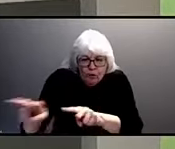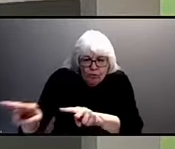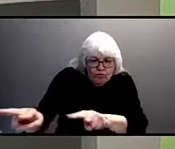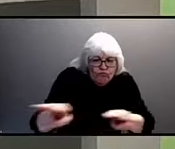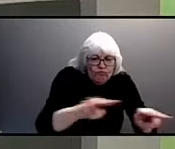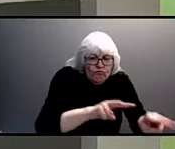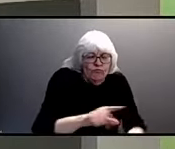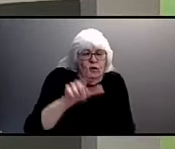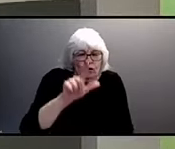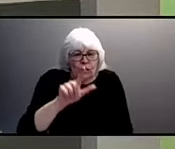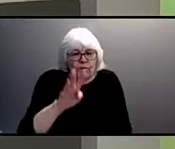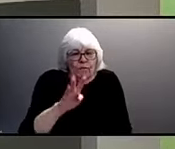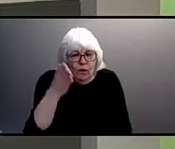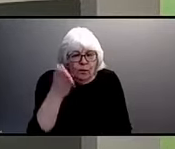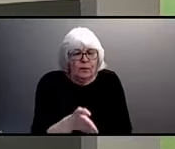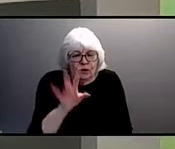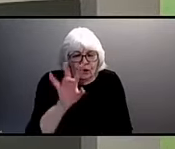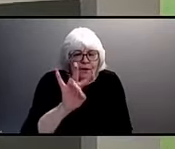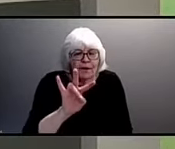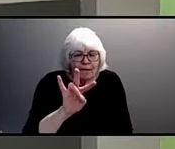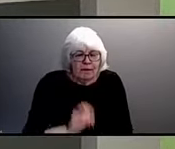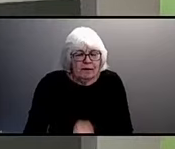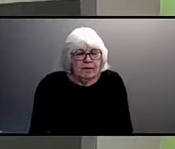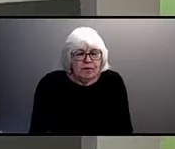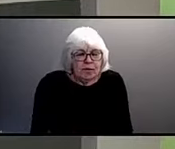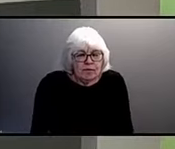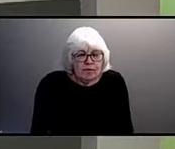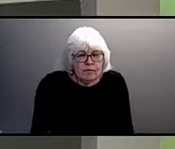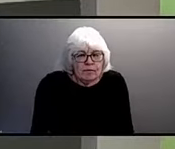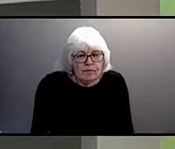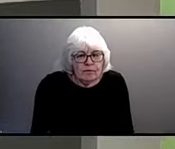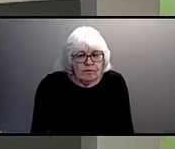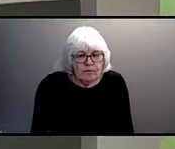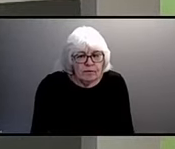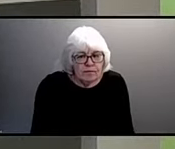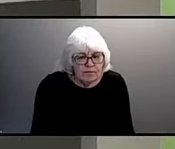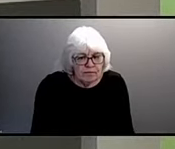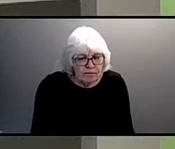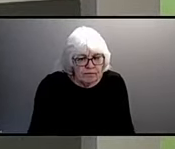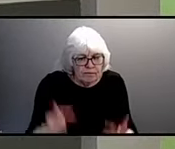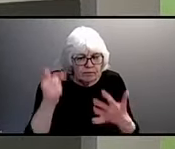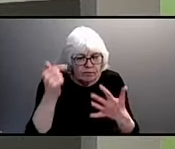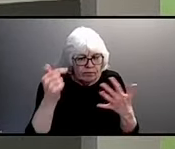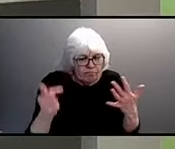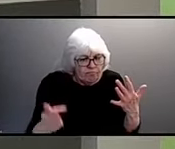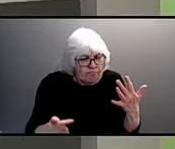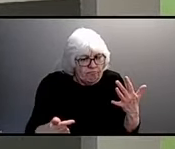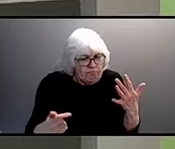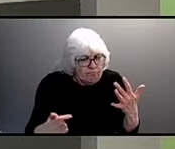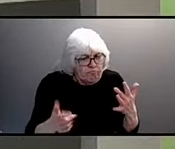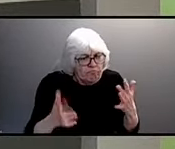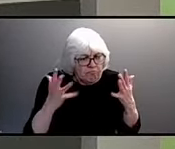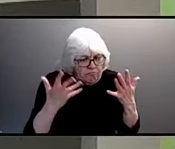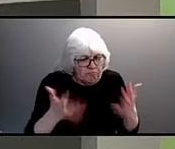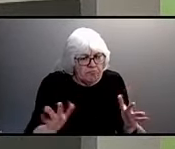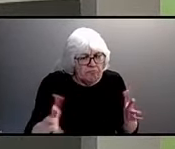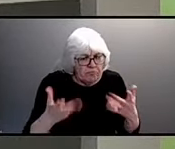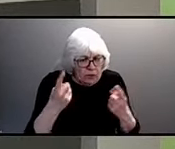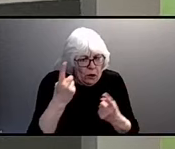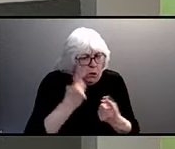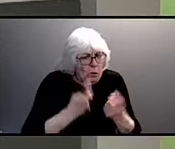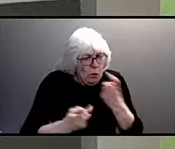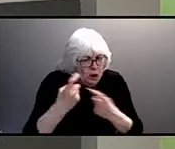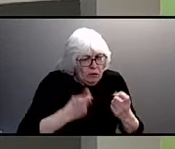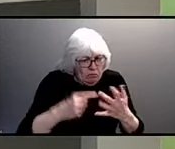Thank you, Erica. I think everything else that I had that was a commonly asked question was asked either by yourselves or we've